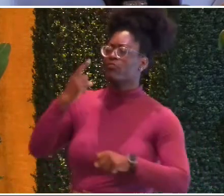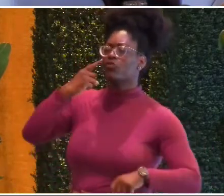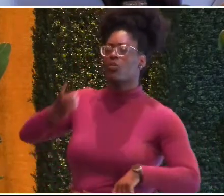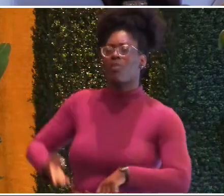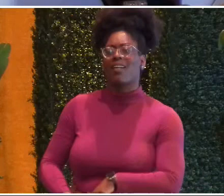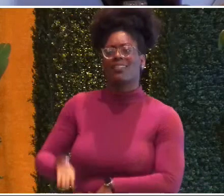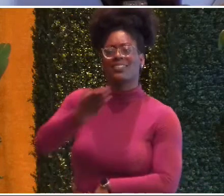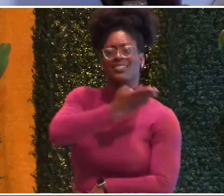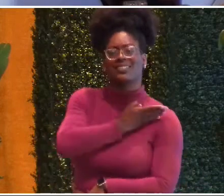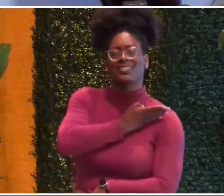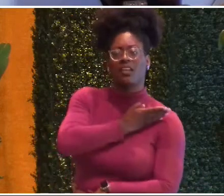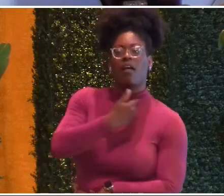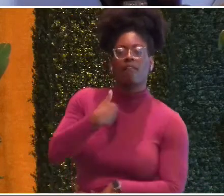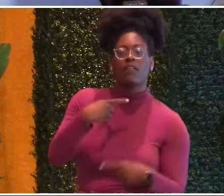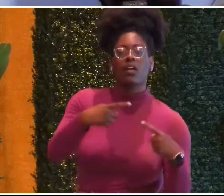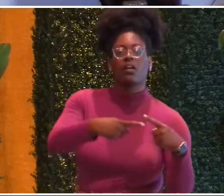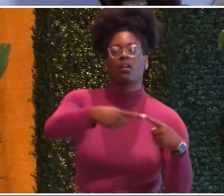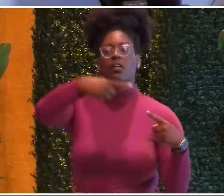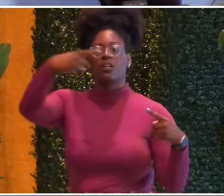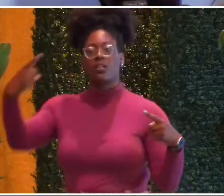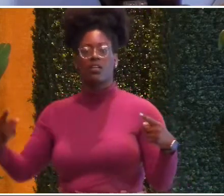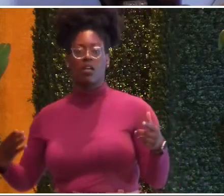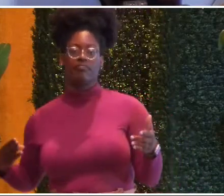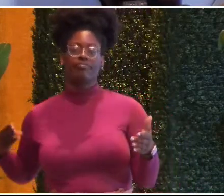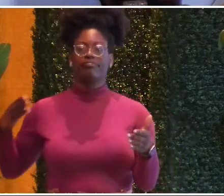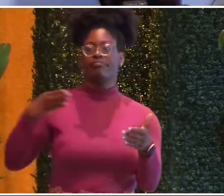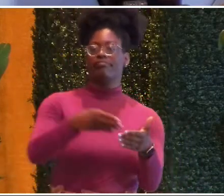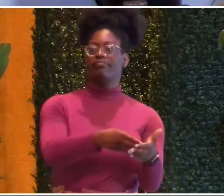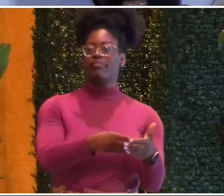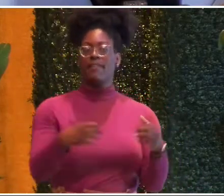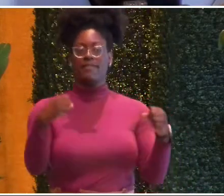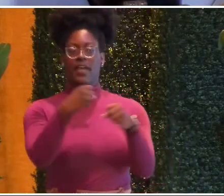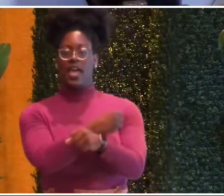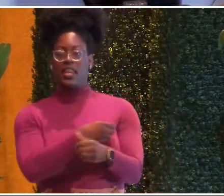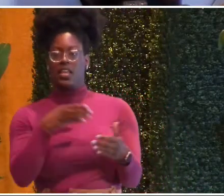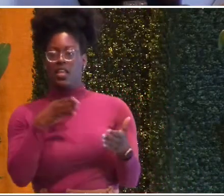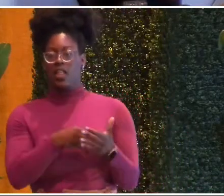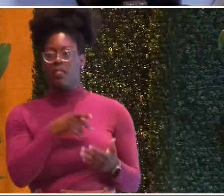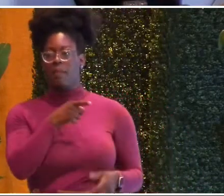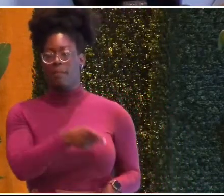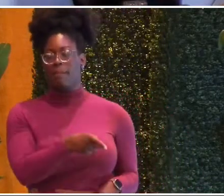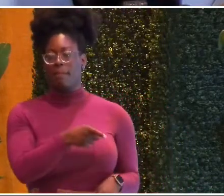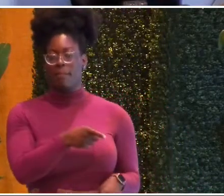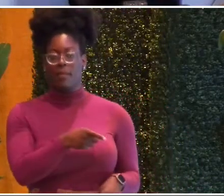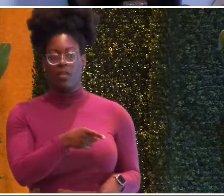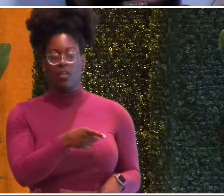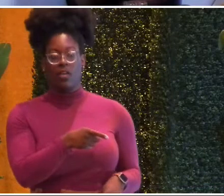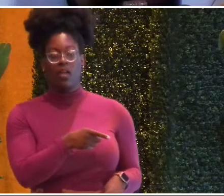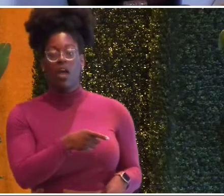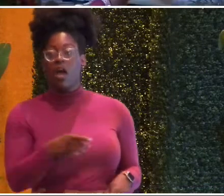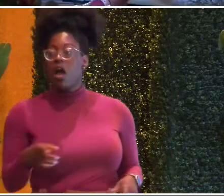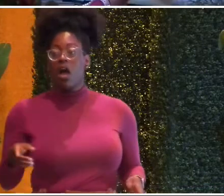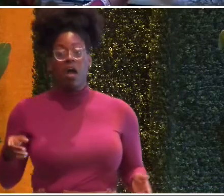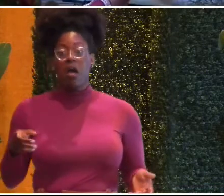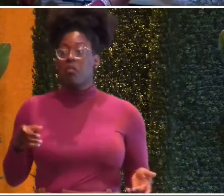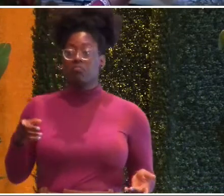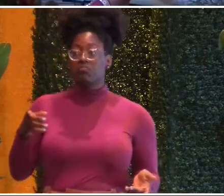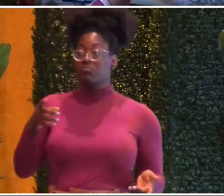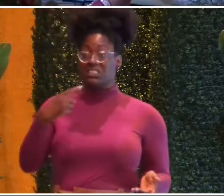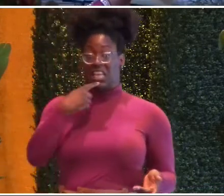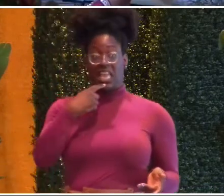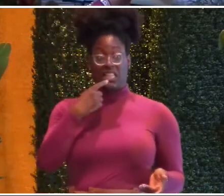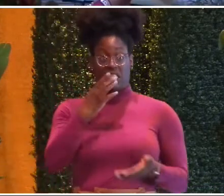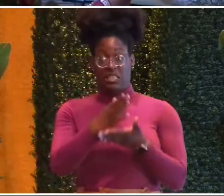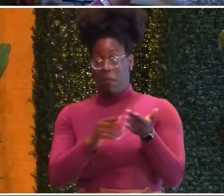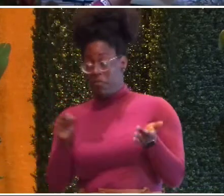is fighting against it, right? And I'm not saying that those people are in this room, but I am saying that